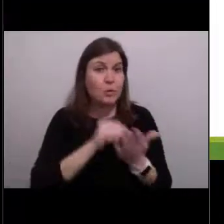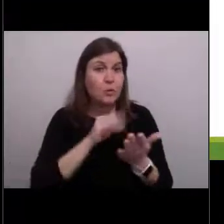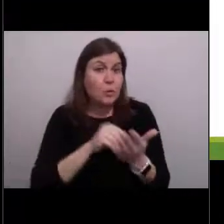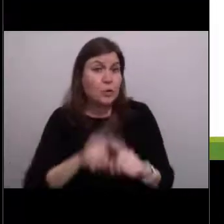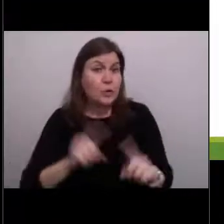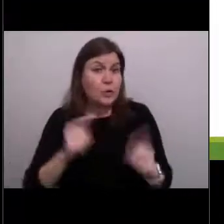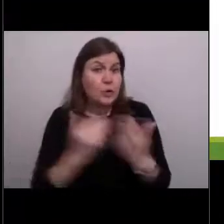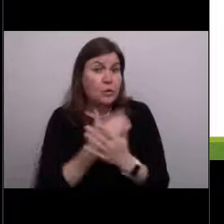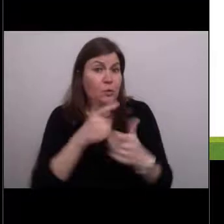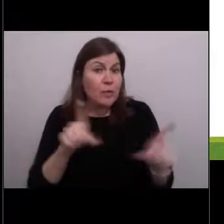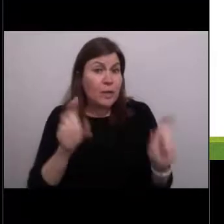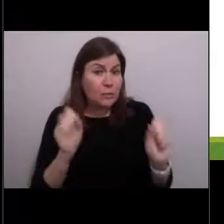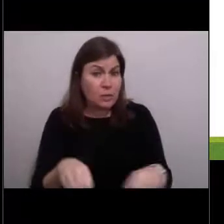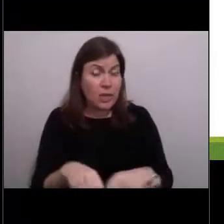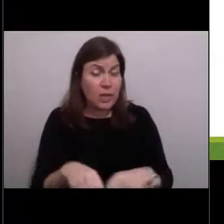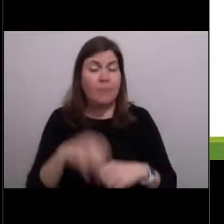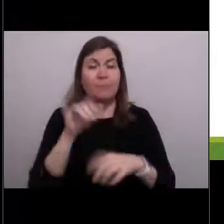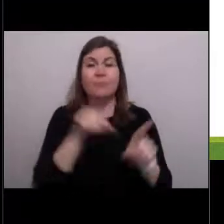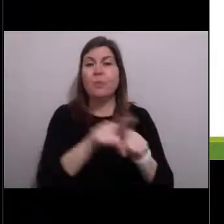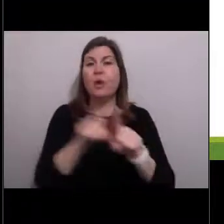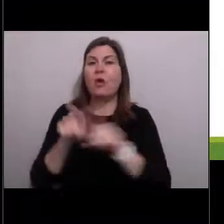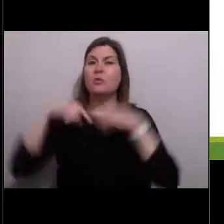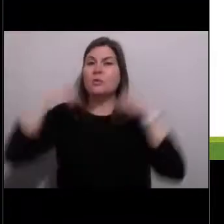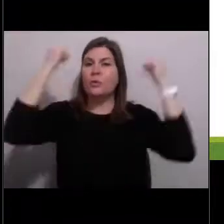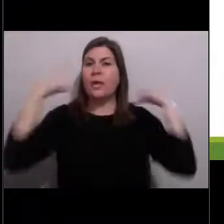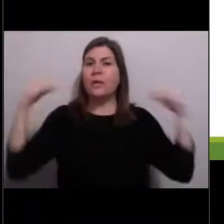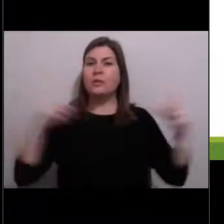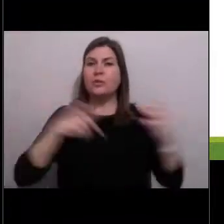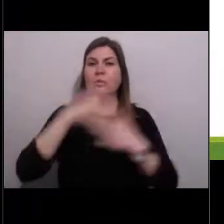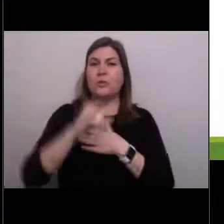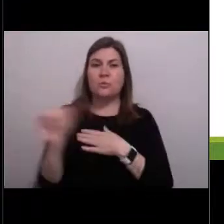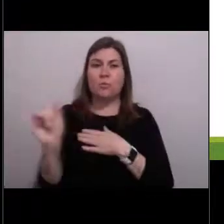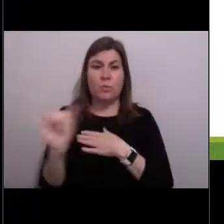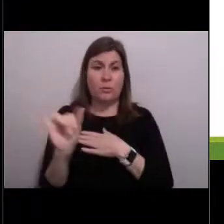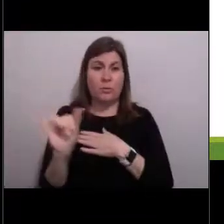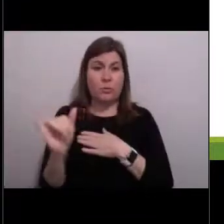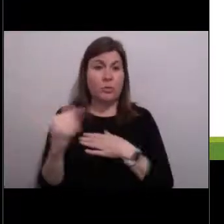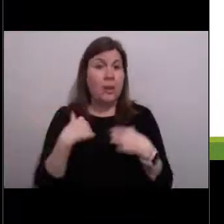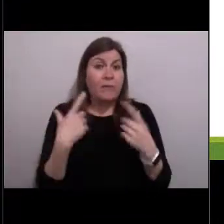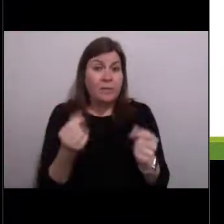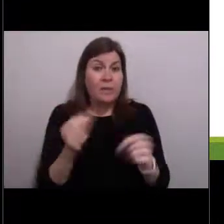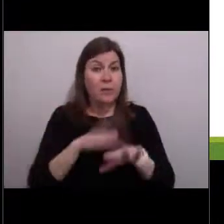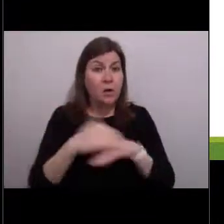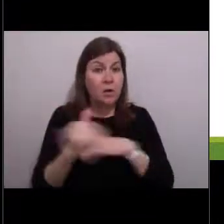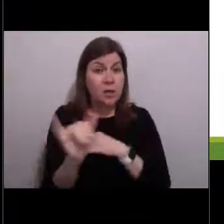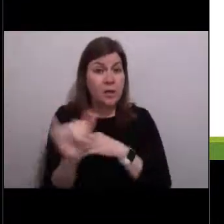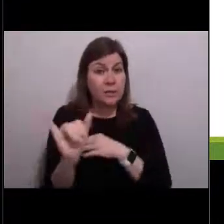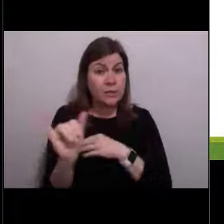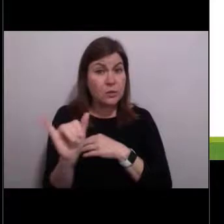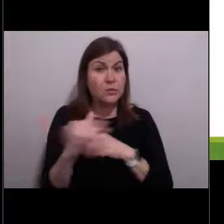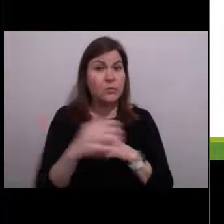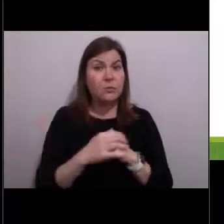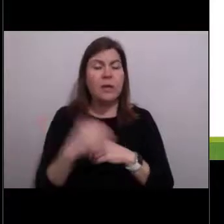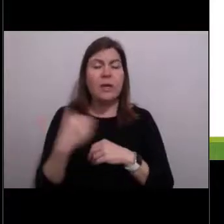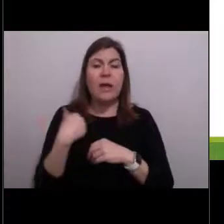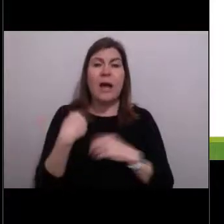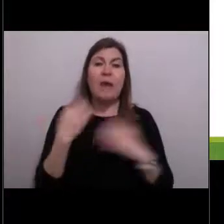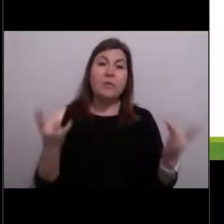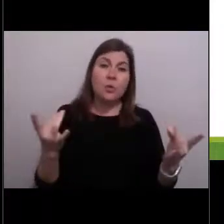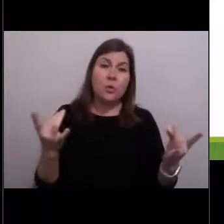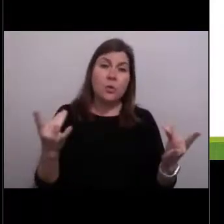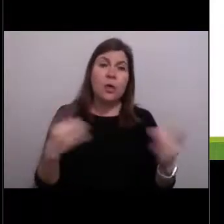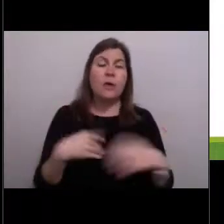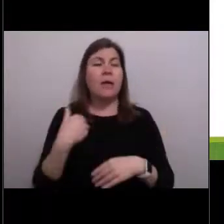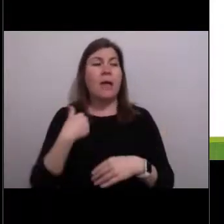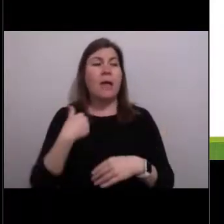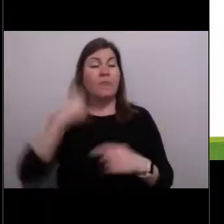do exercise programs, which I have done and actually works out quite well. And there's programs for yoga, for mindfulness, all